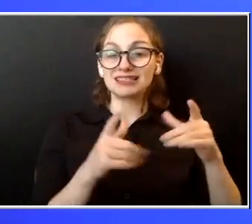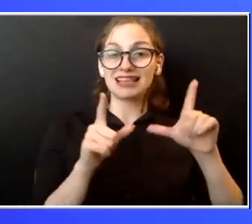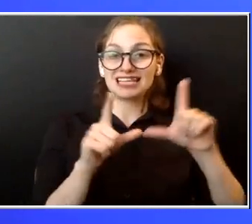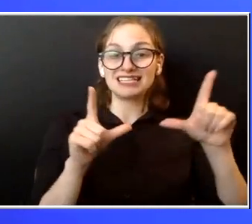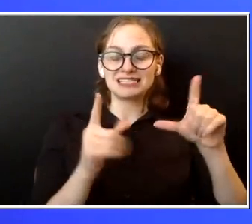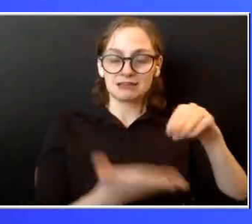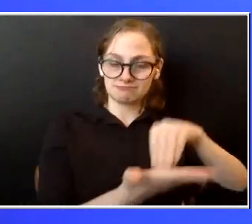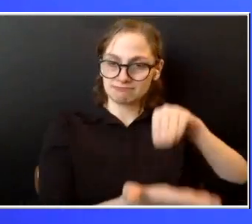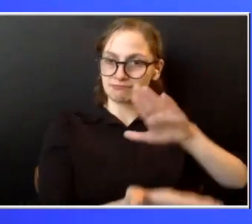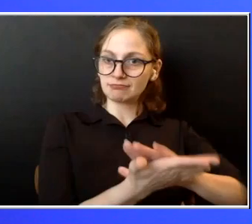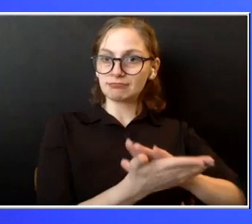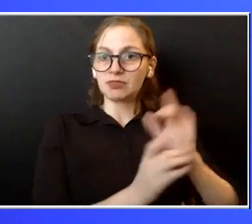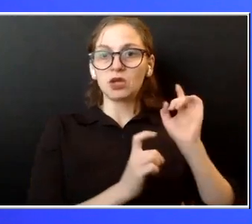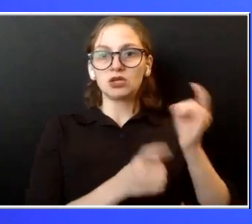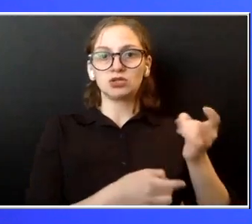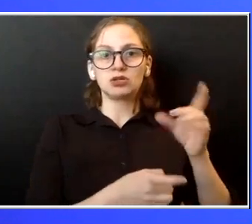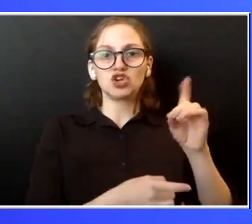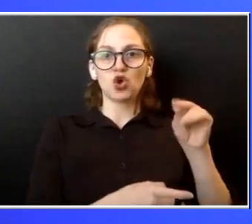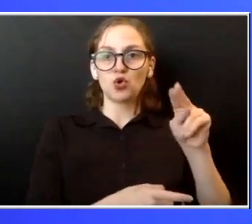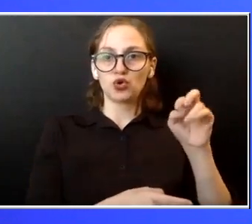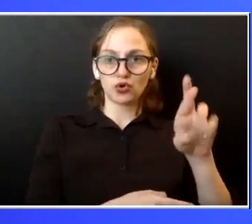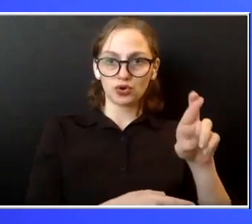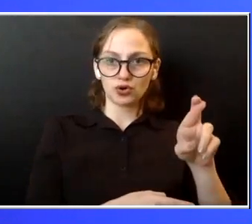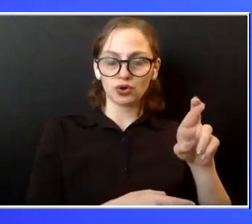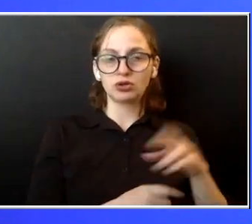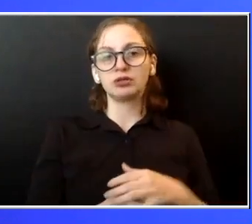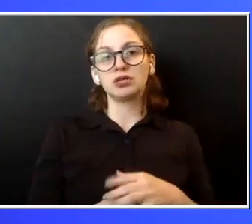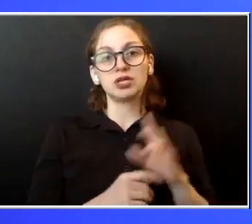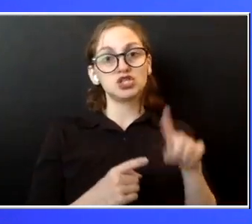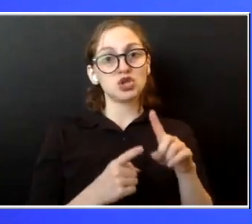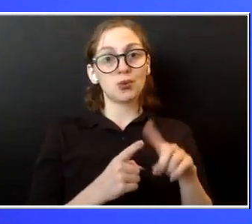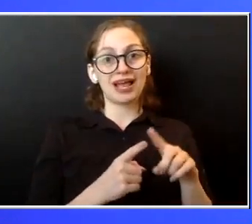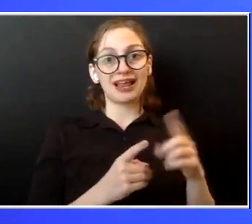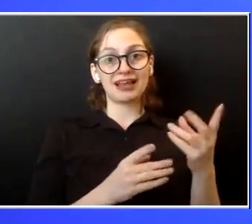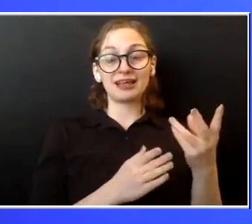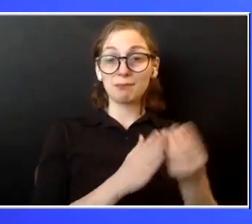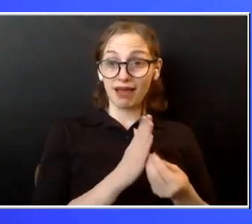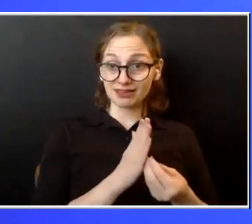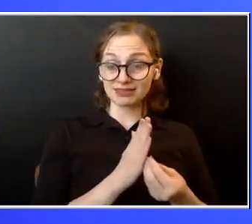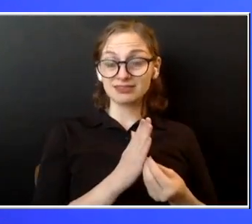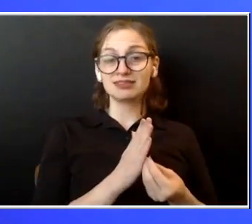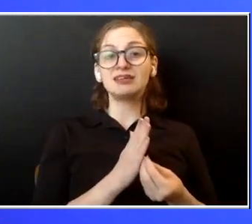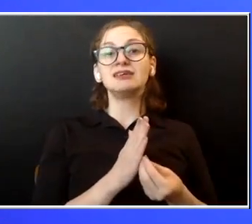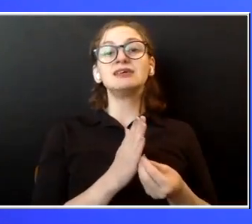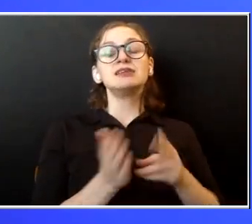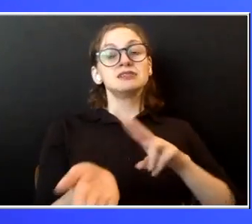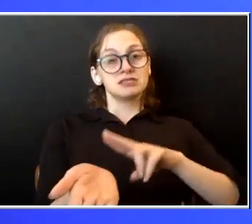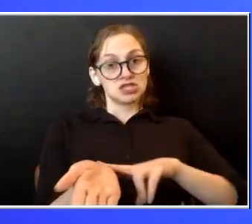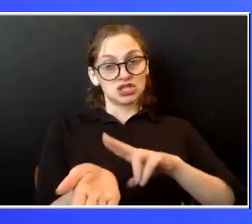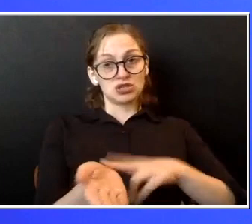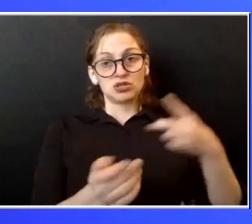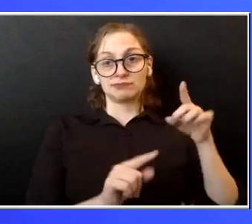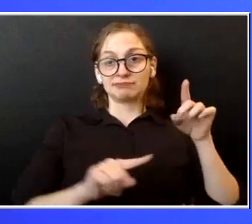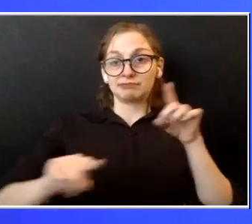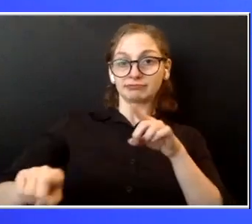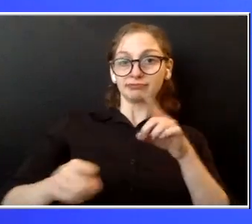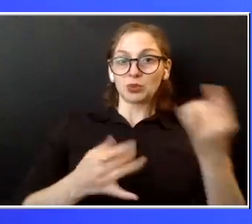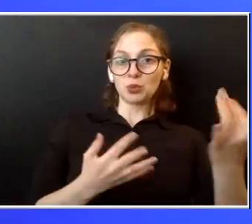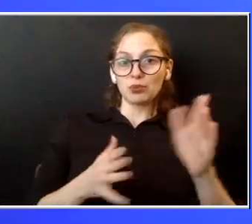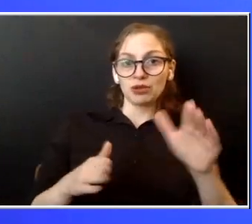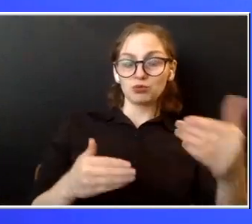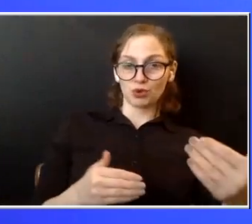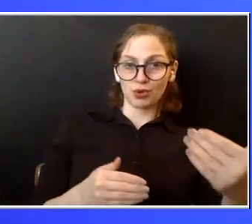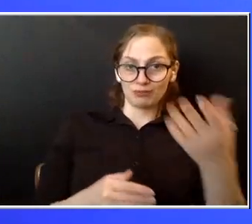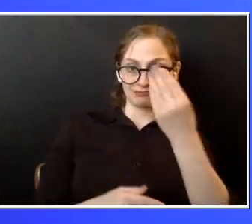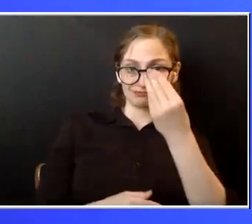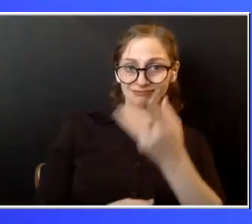his card. So in his passing, the nurse comes into the waiting room and told her, I need your